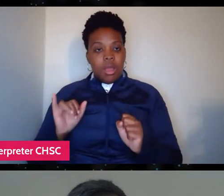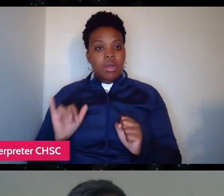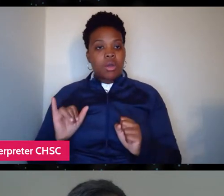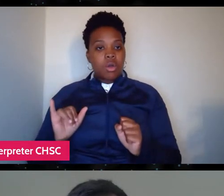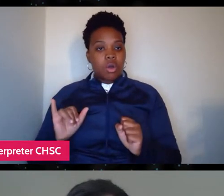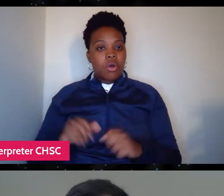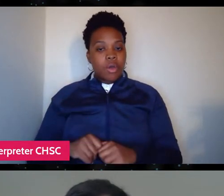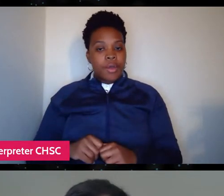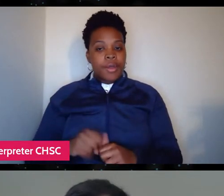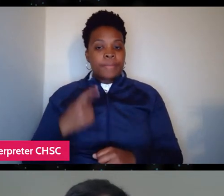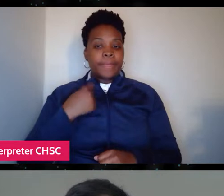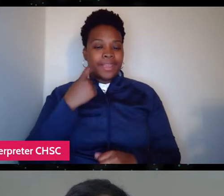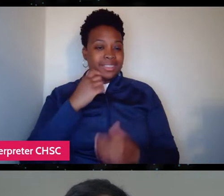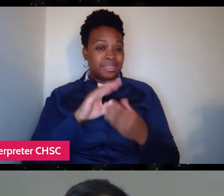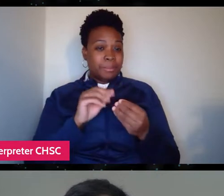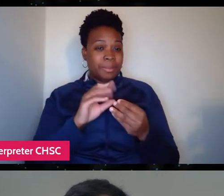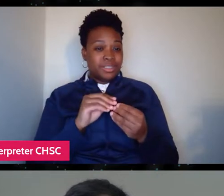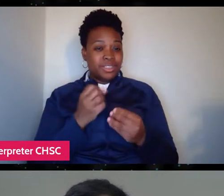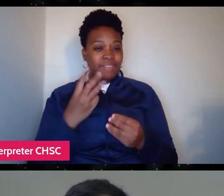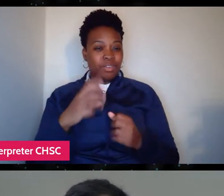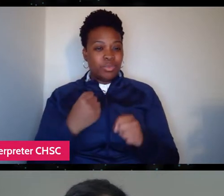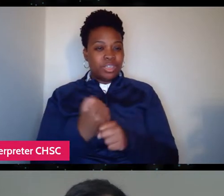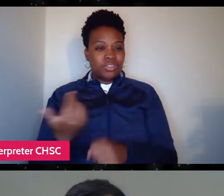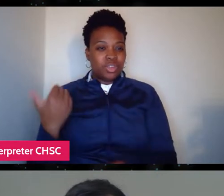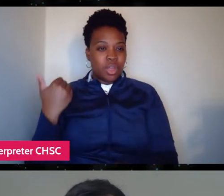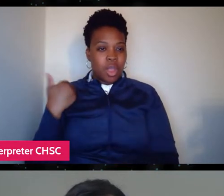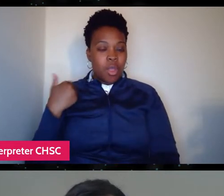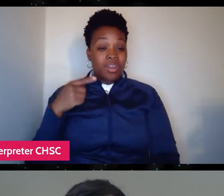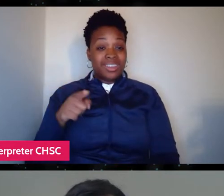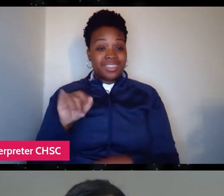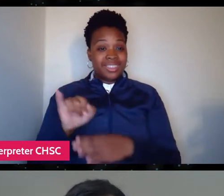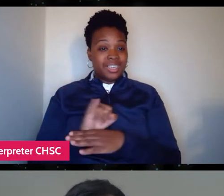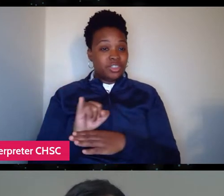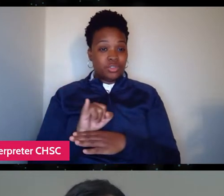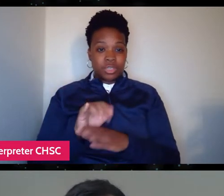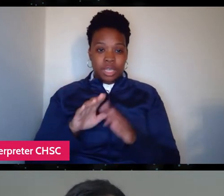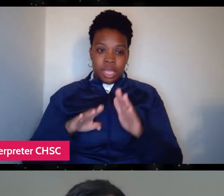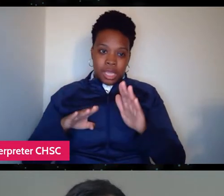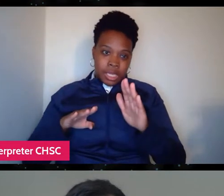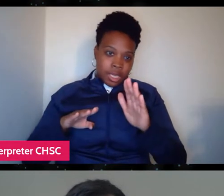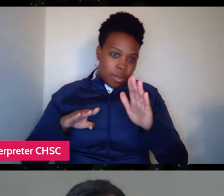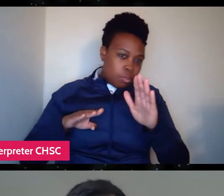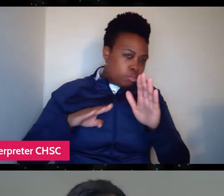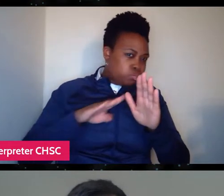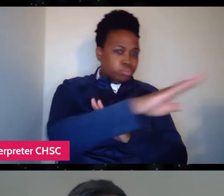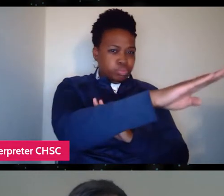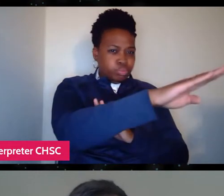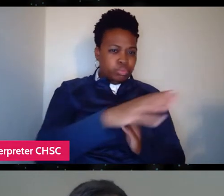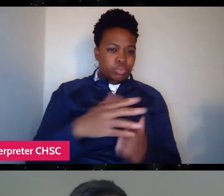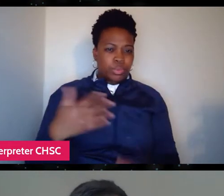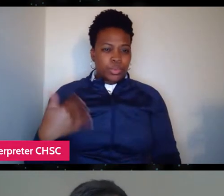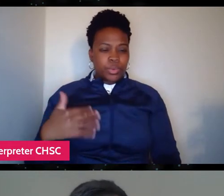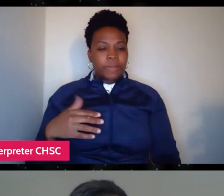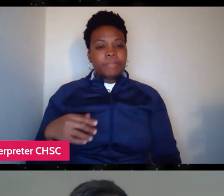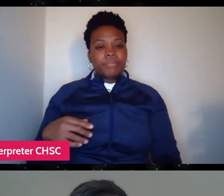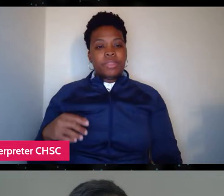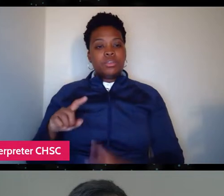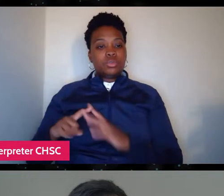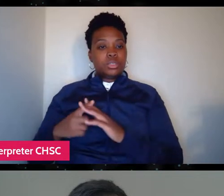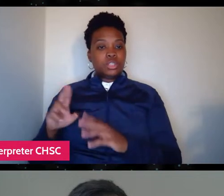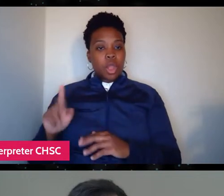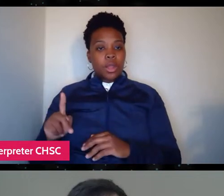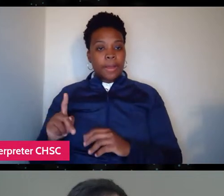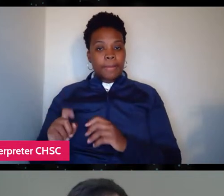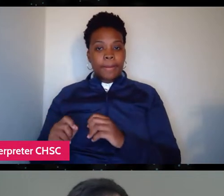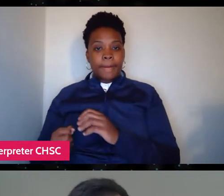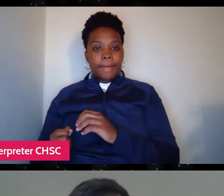this industry is on like acceleration mode. So there's startups that have popped up all